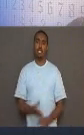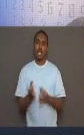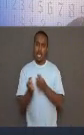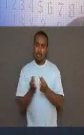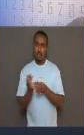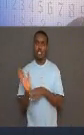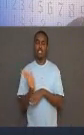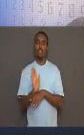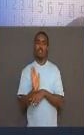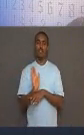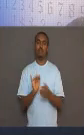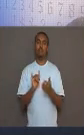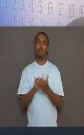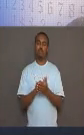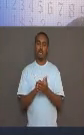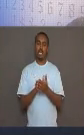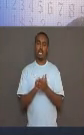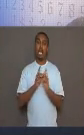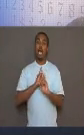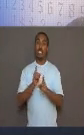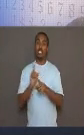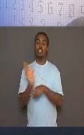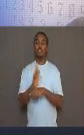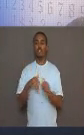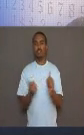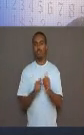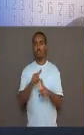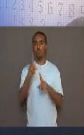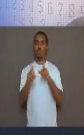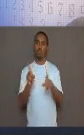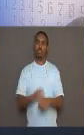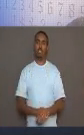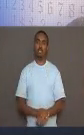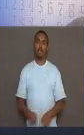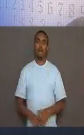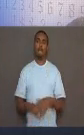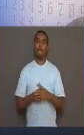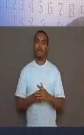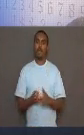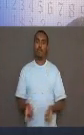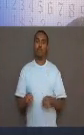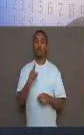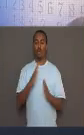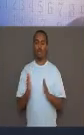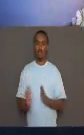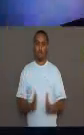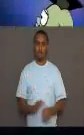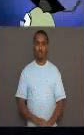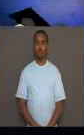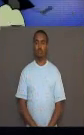Explain the film by answering the following questions. Begin when you are ready.